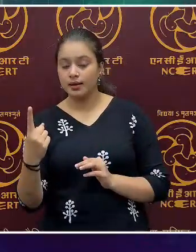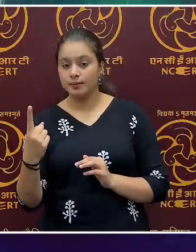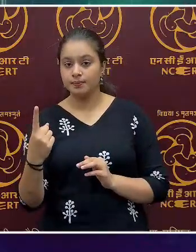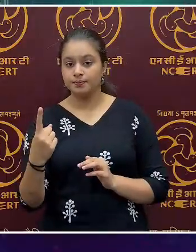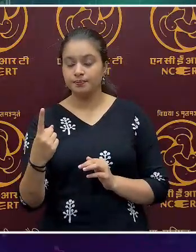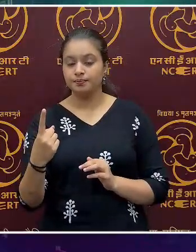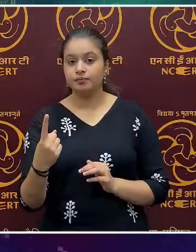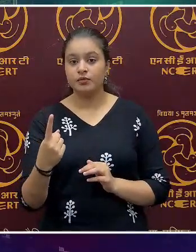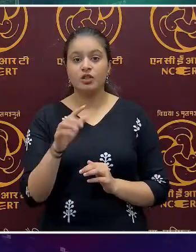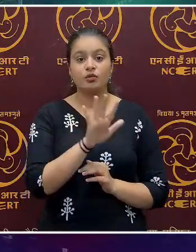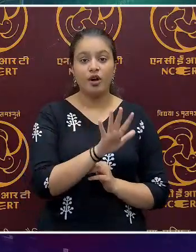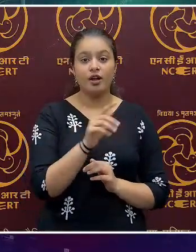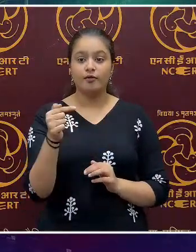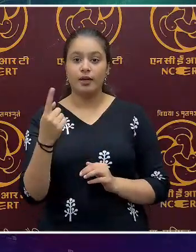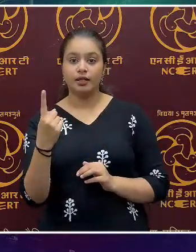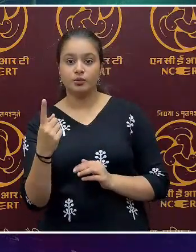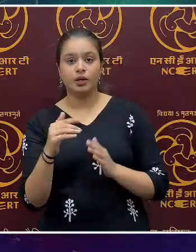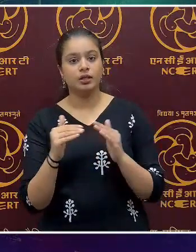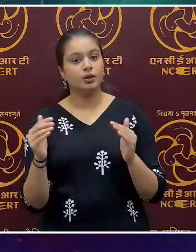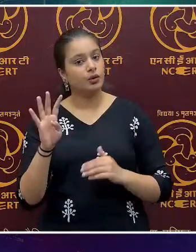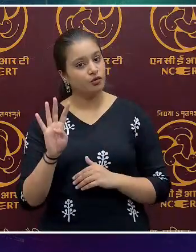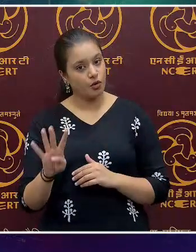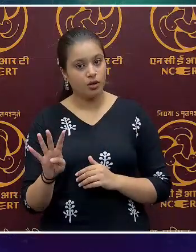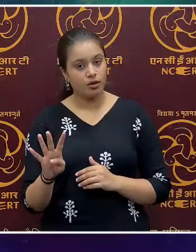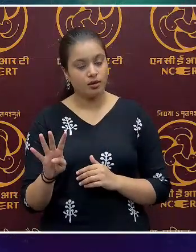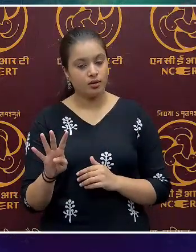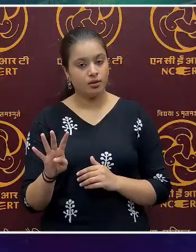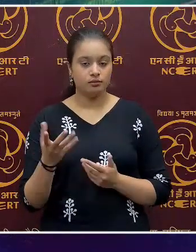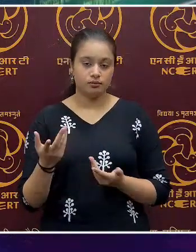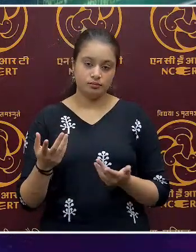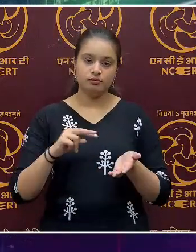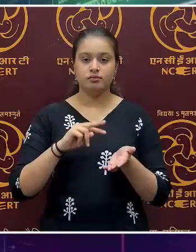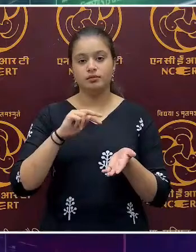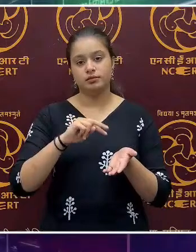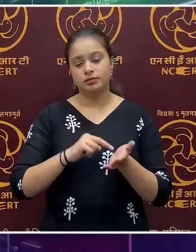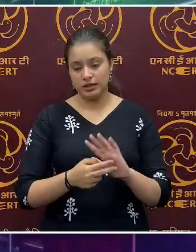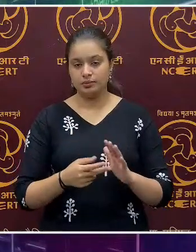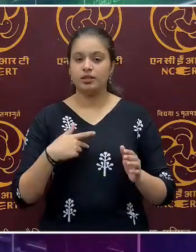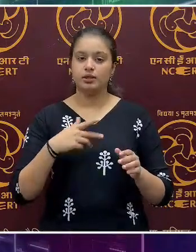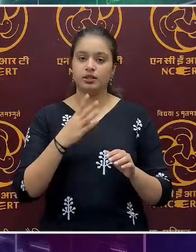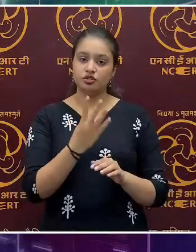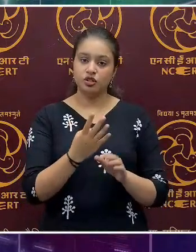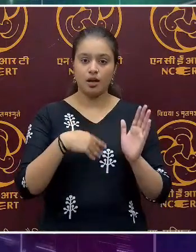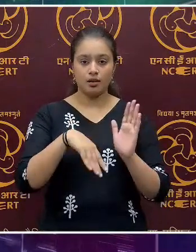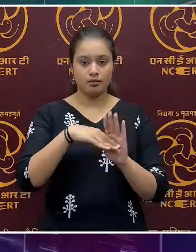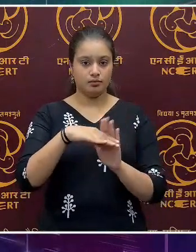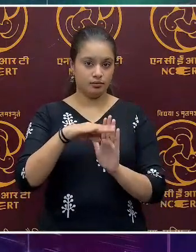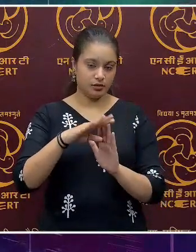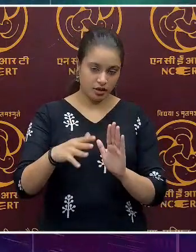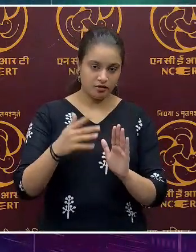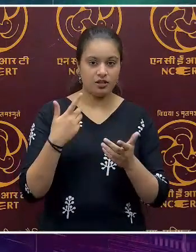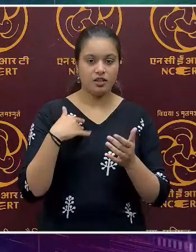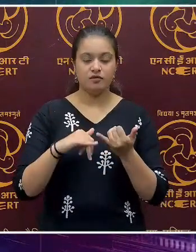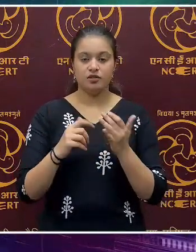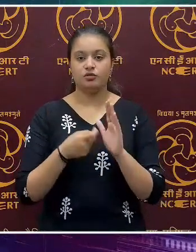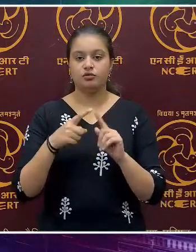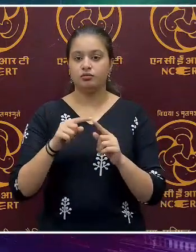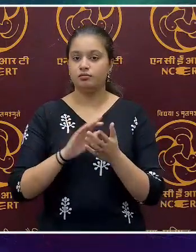the n-1 times of passes. So 5 minus 1 is 4. That's why it goes for the 4 passes, and you can see the sorting is completed